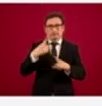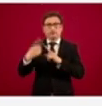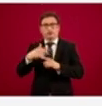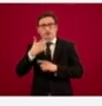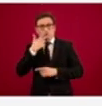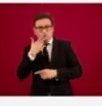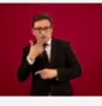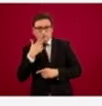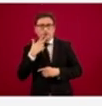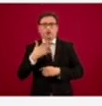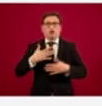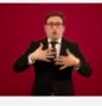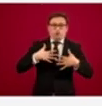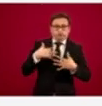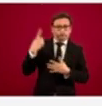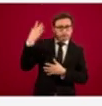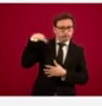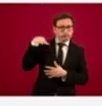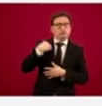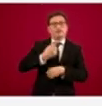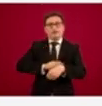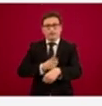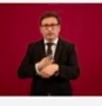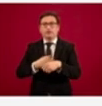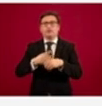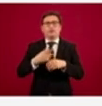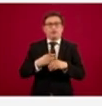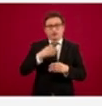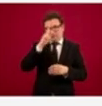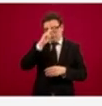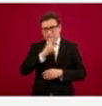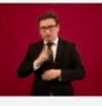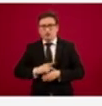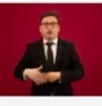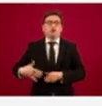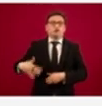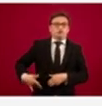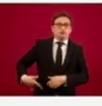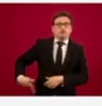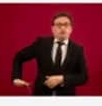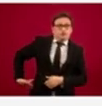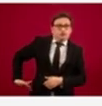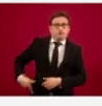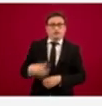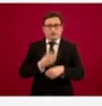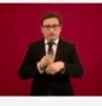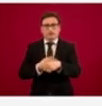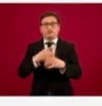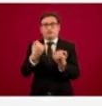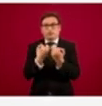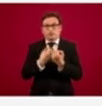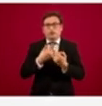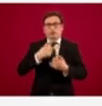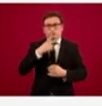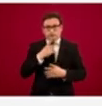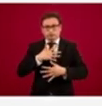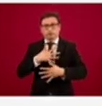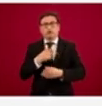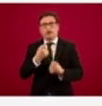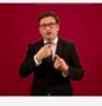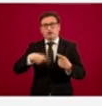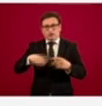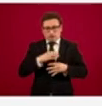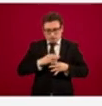risk factors that can potentially lead to death are still hypertension, diabetes, obesity, and to a